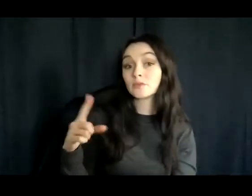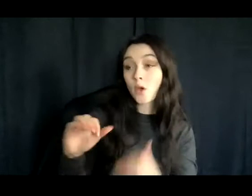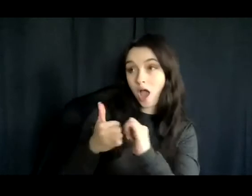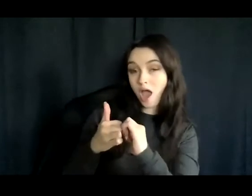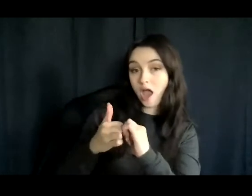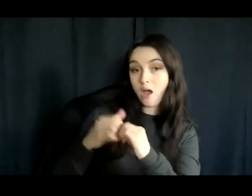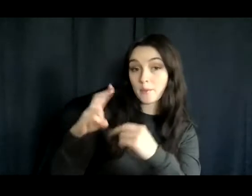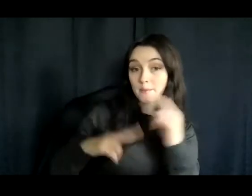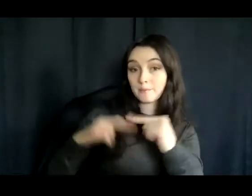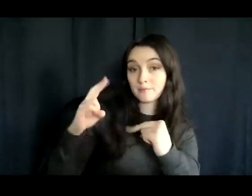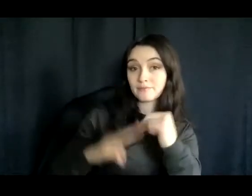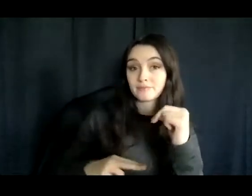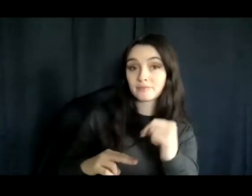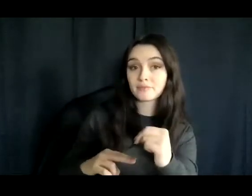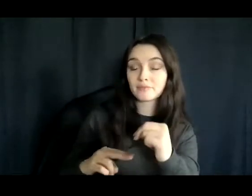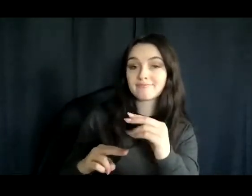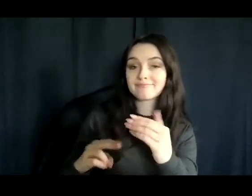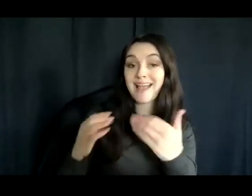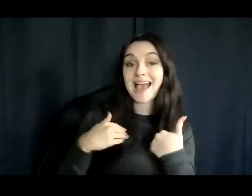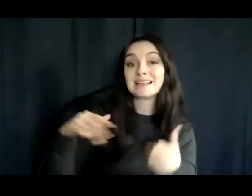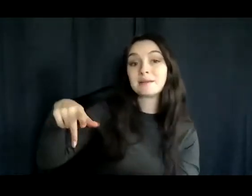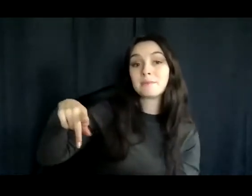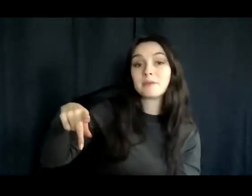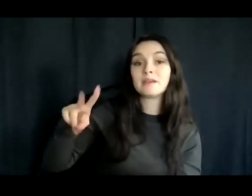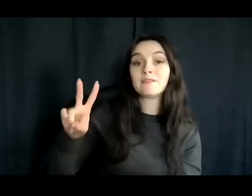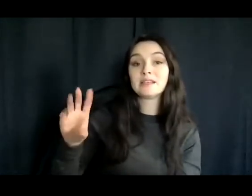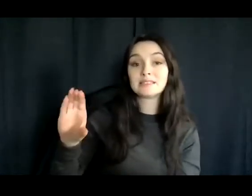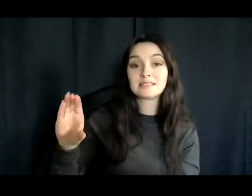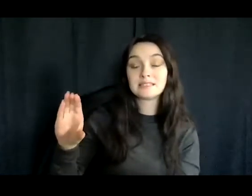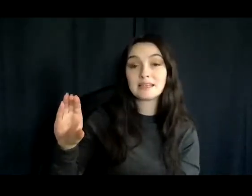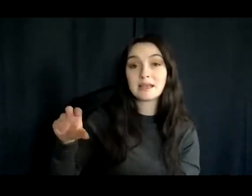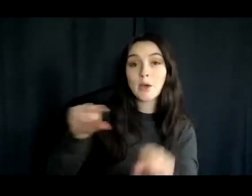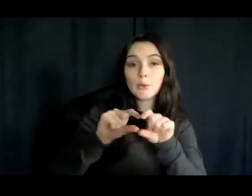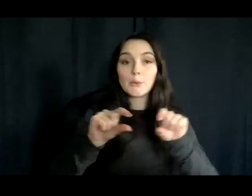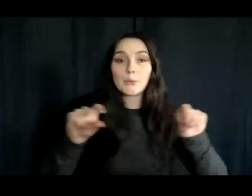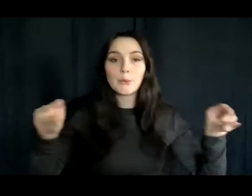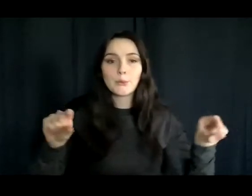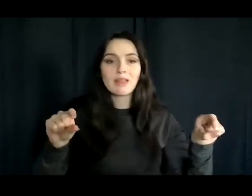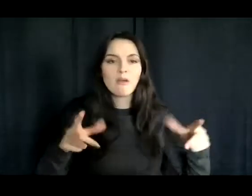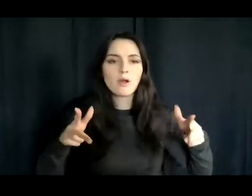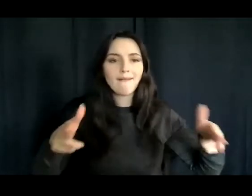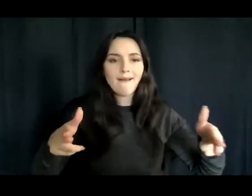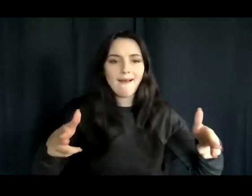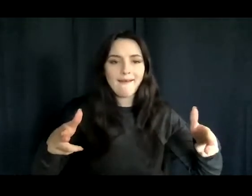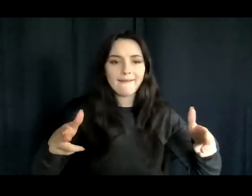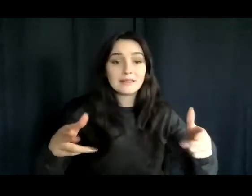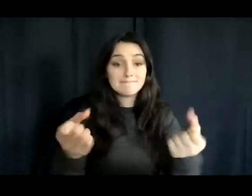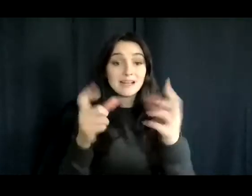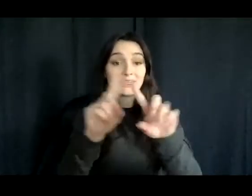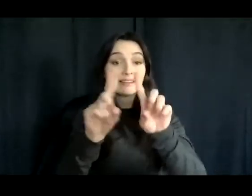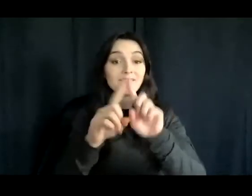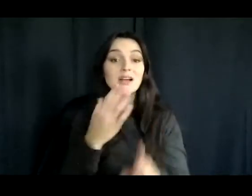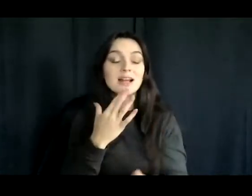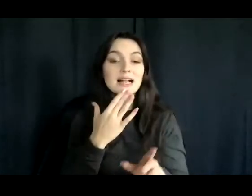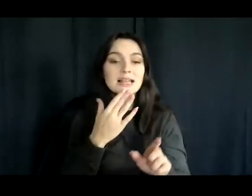with cross pieces of PVC pipe that were cut. And as you can see, there's lots of different colors of PVC.